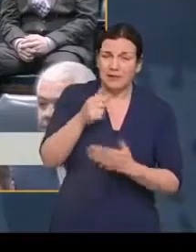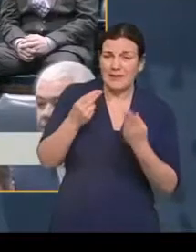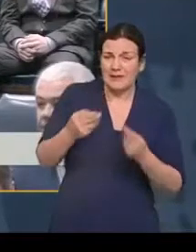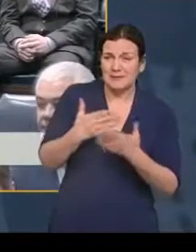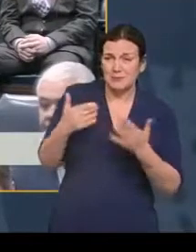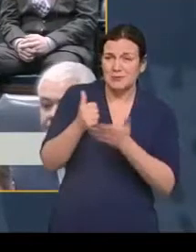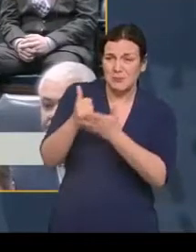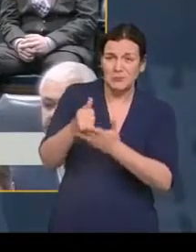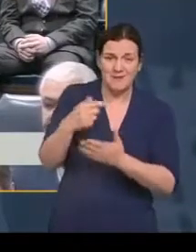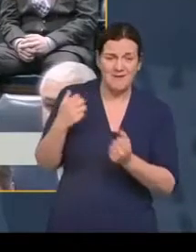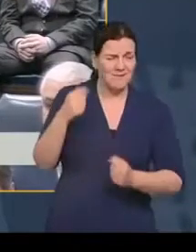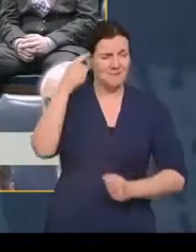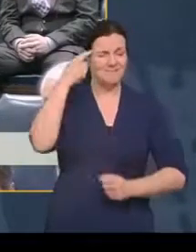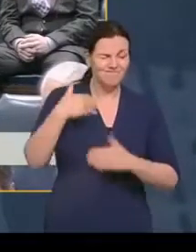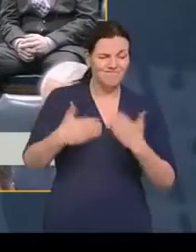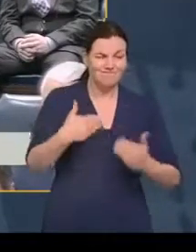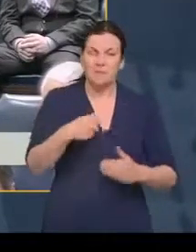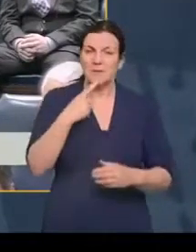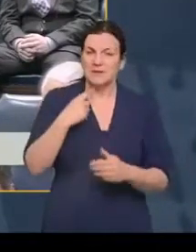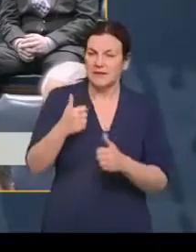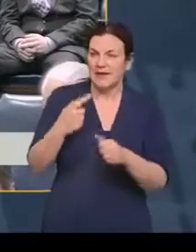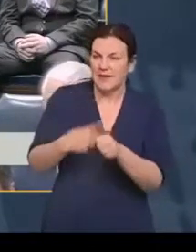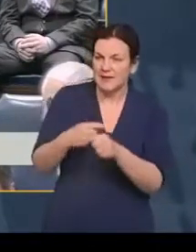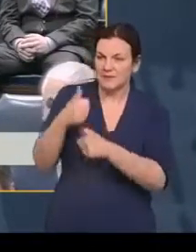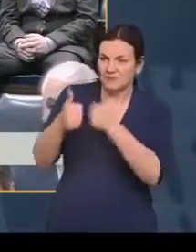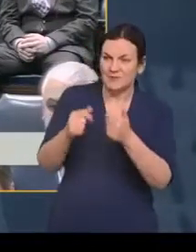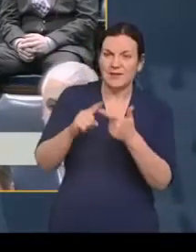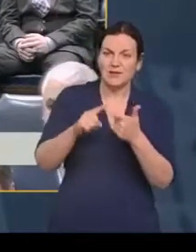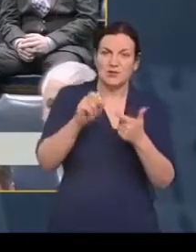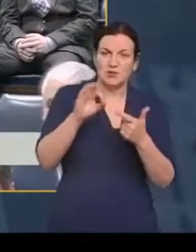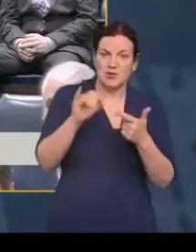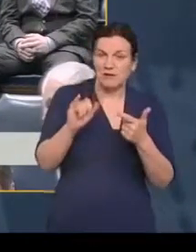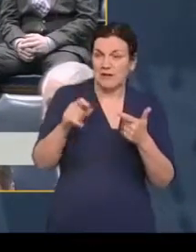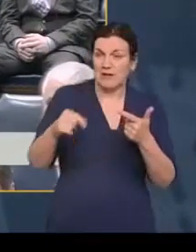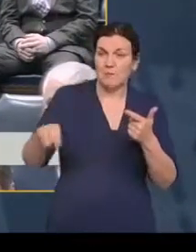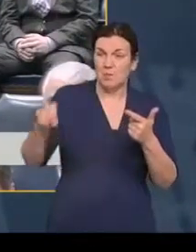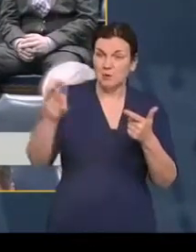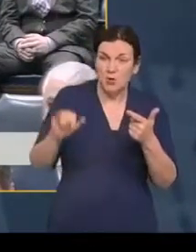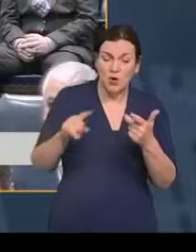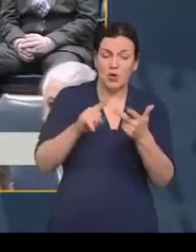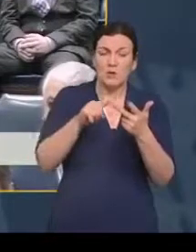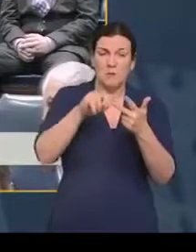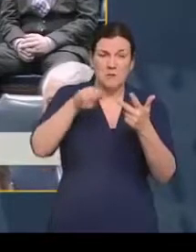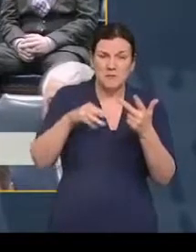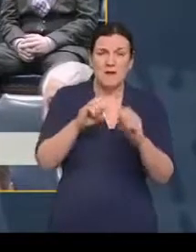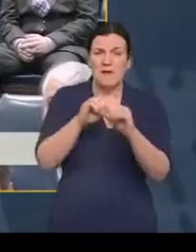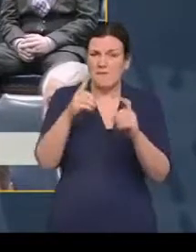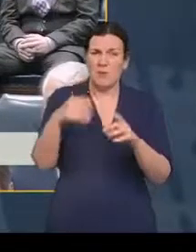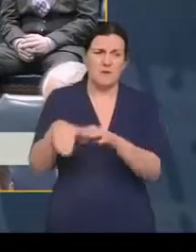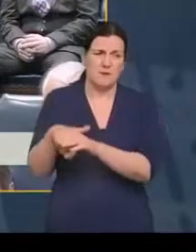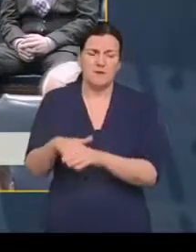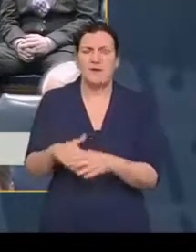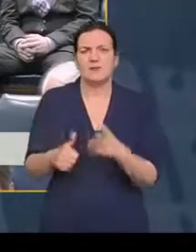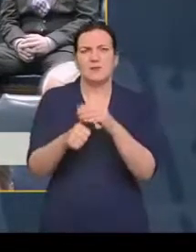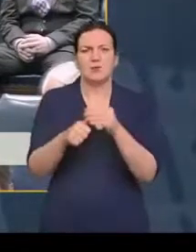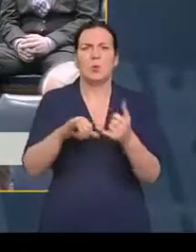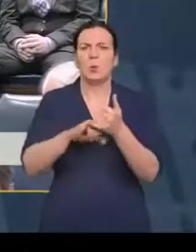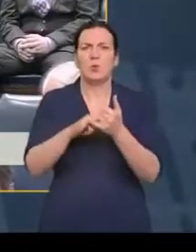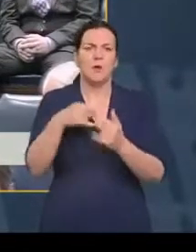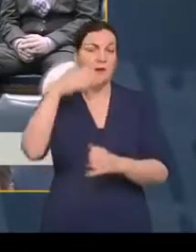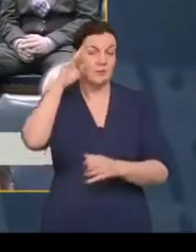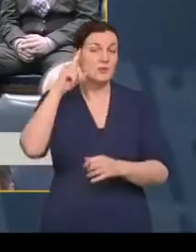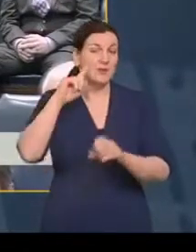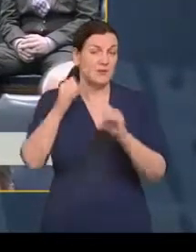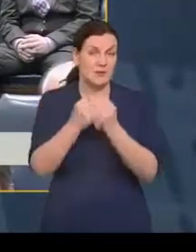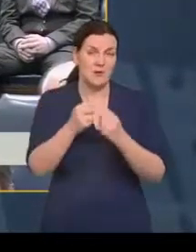of. But just to congratulate Mark, again to congratulate Jerry Buttimer, the Minister, and everybody that was involved with this, and particularly the Irish